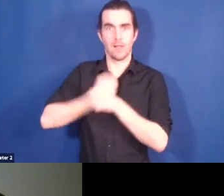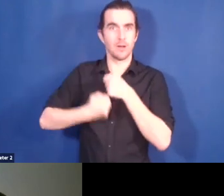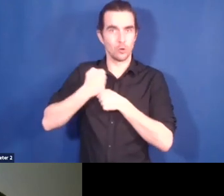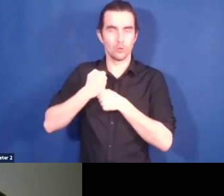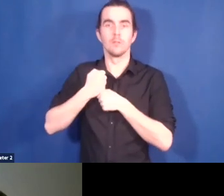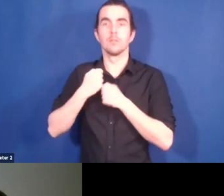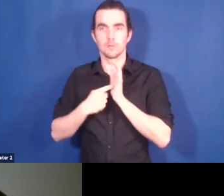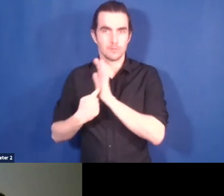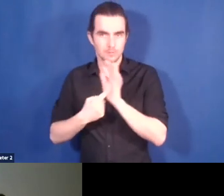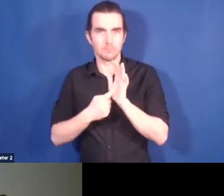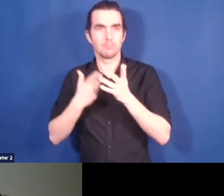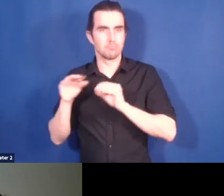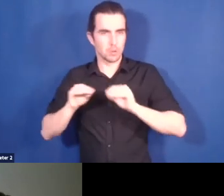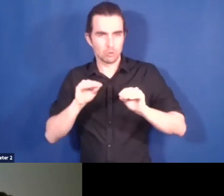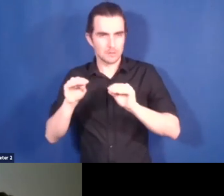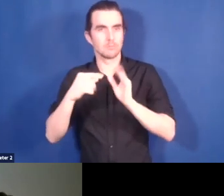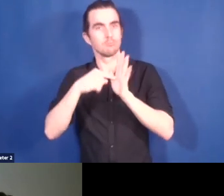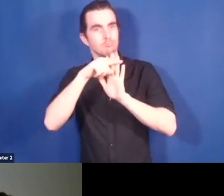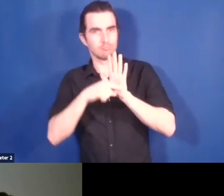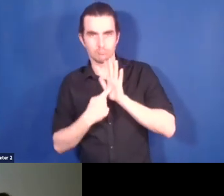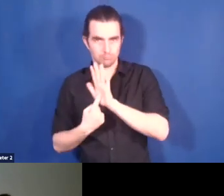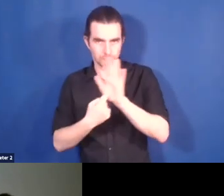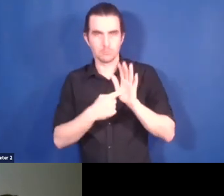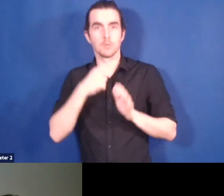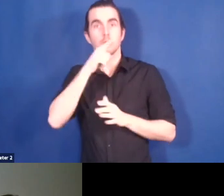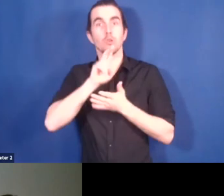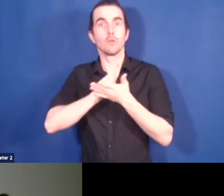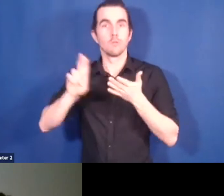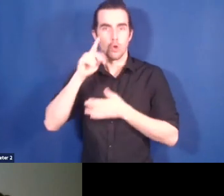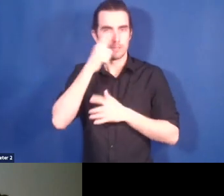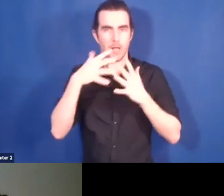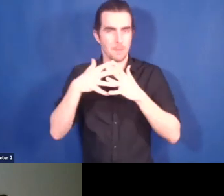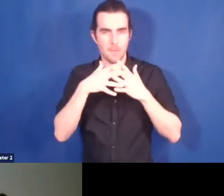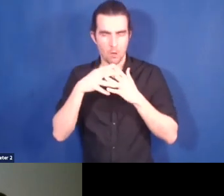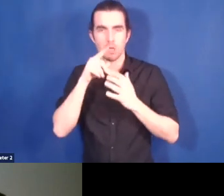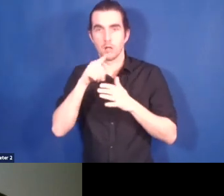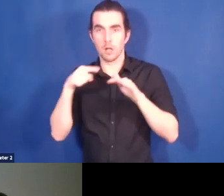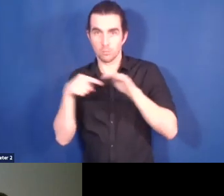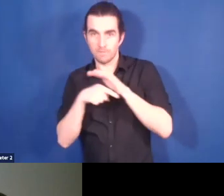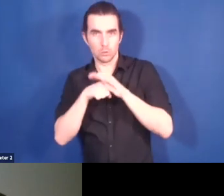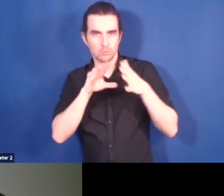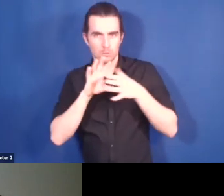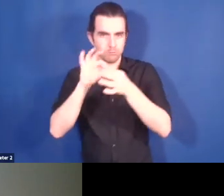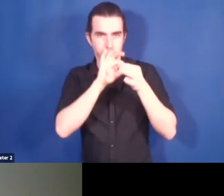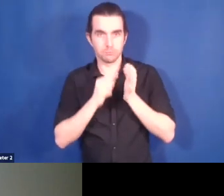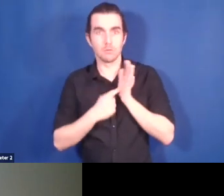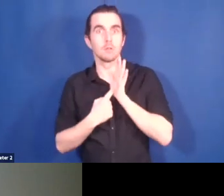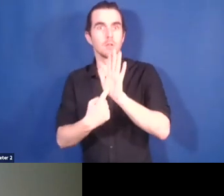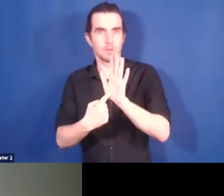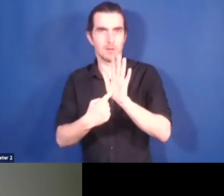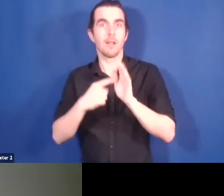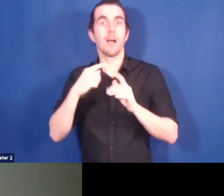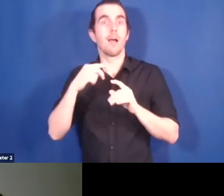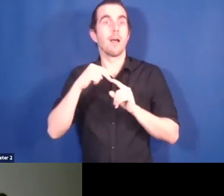pathway specifically, a global task force that's just begun work on third country education pathways. Jeff, you